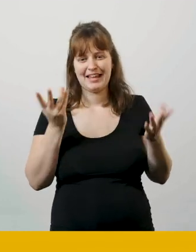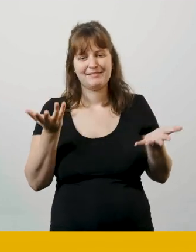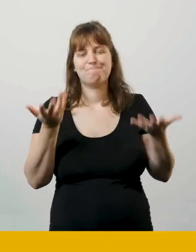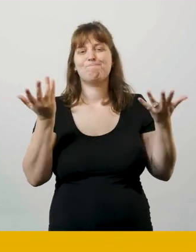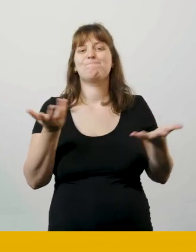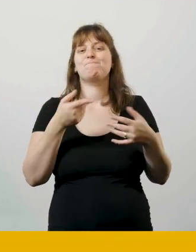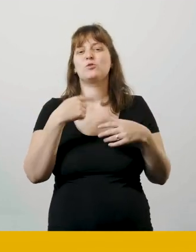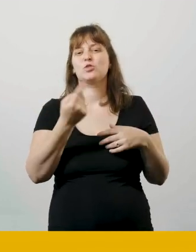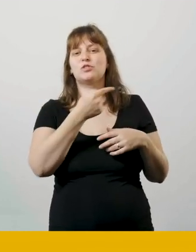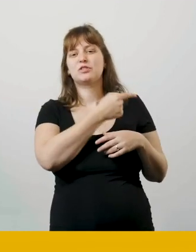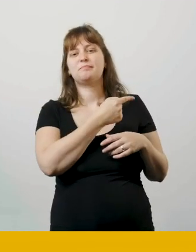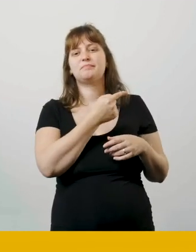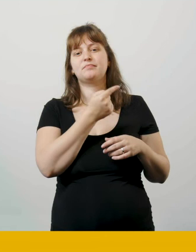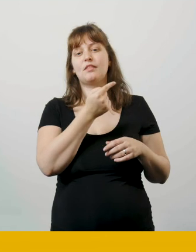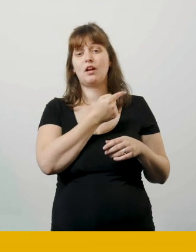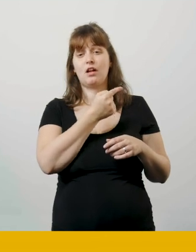for the